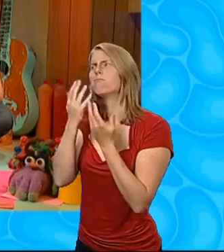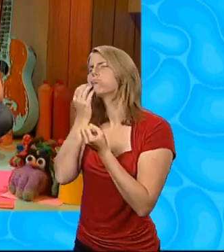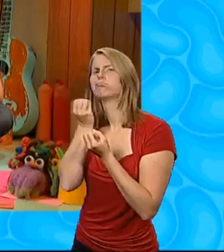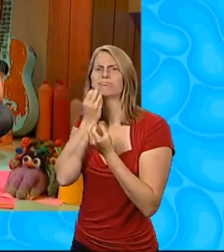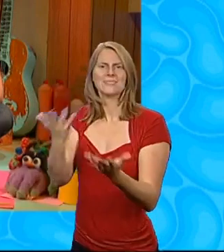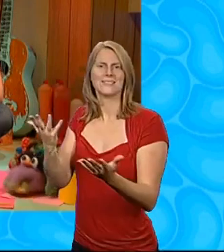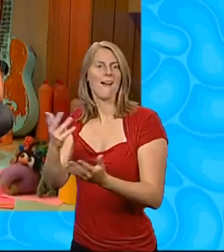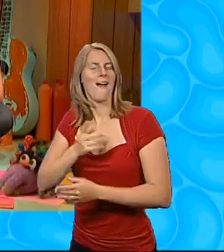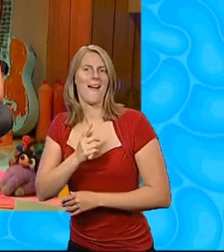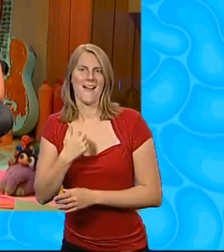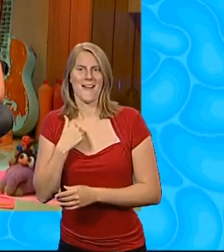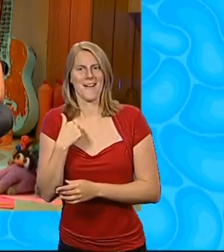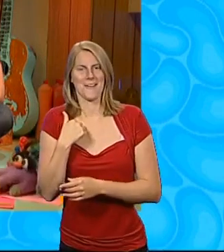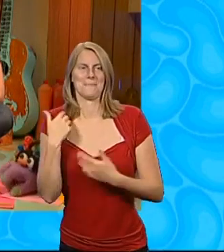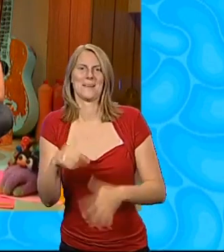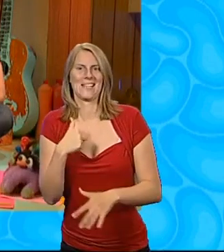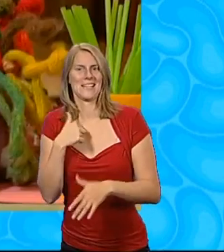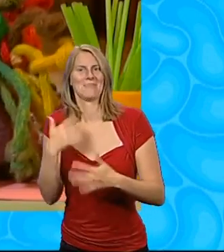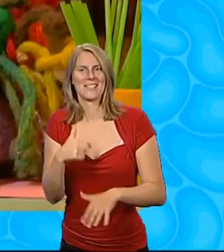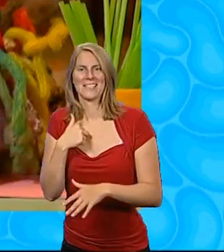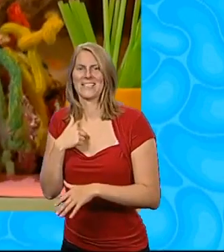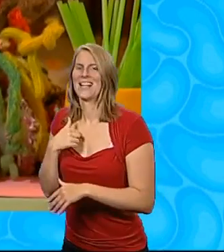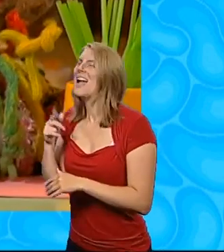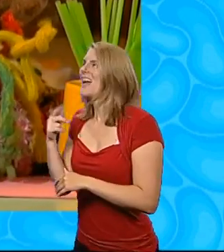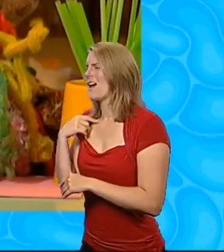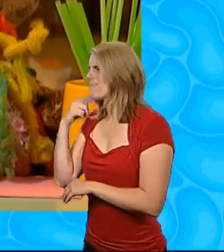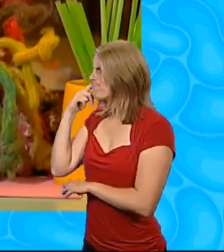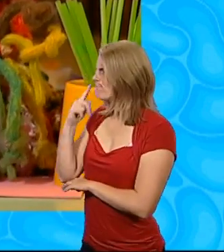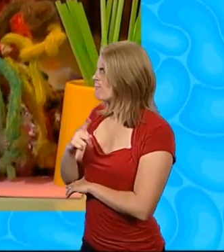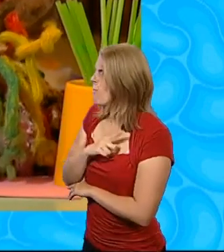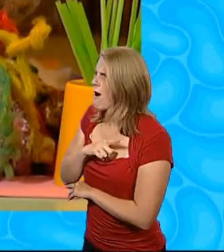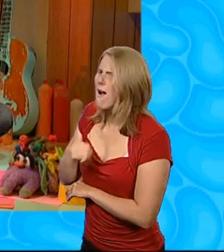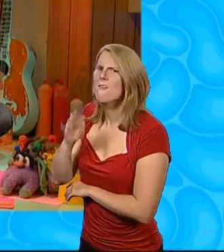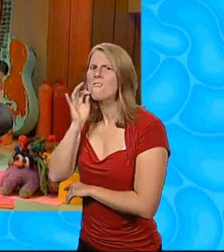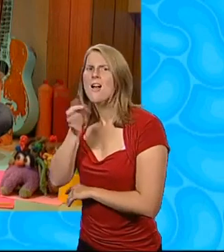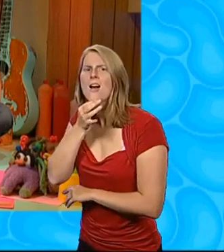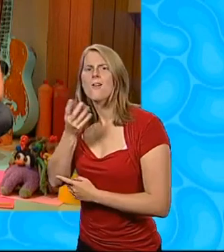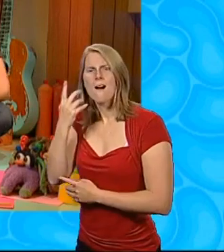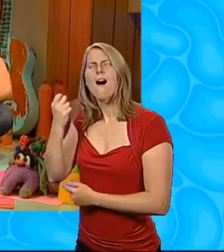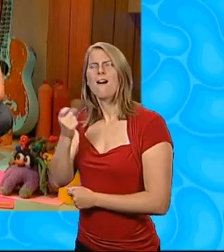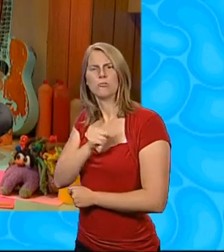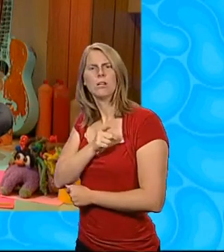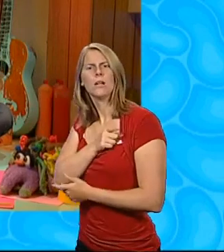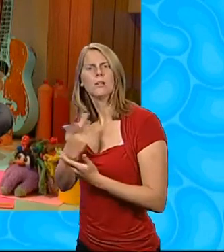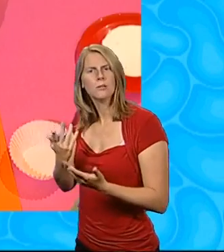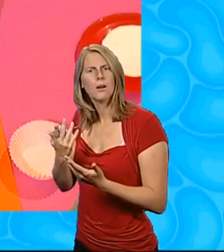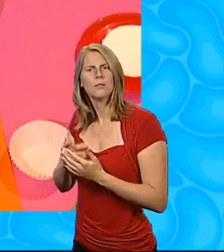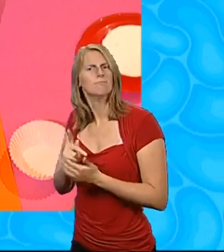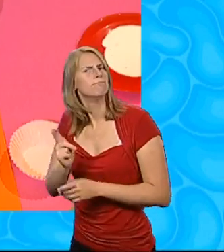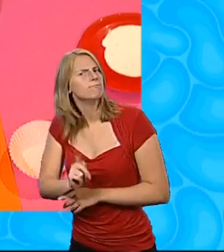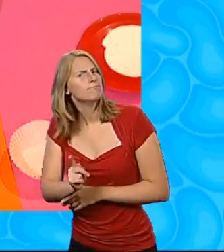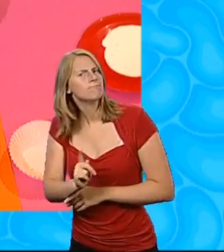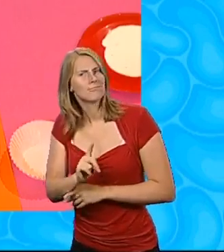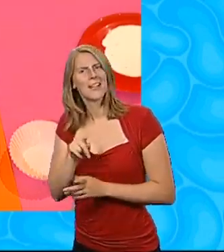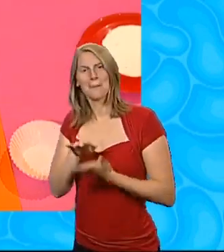yeah. Oh, done. I've done my Some one. glue. Yeah. Actually, I thought of a reason why we got flowers. Why is